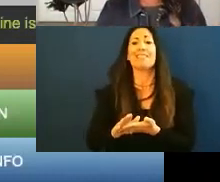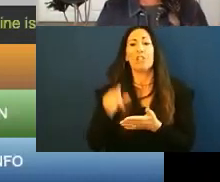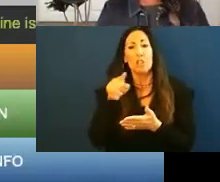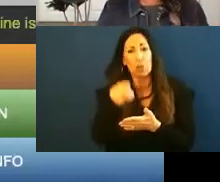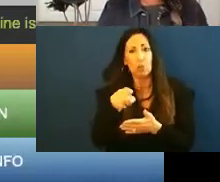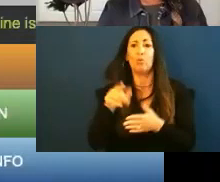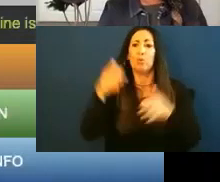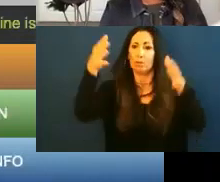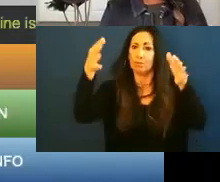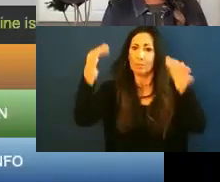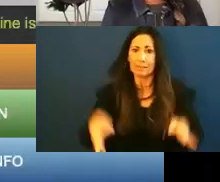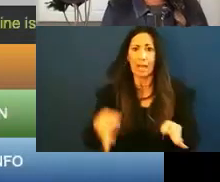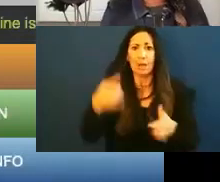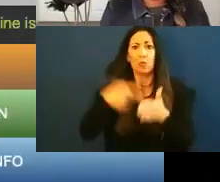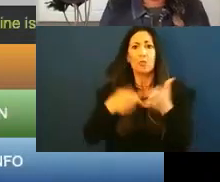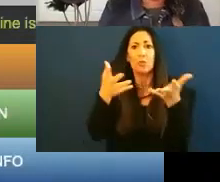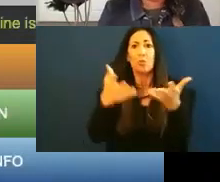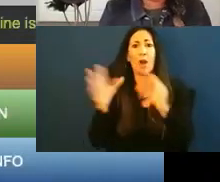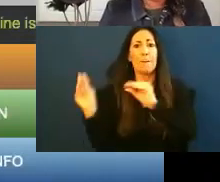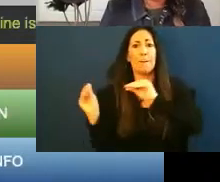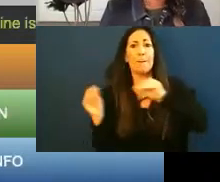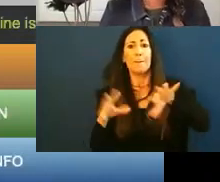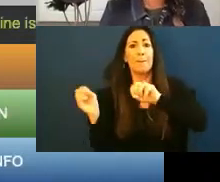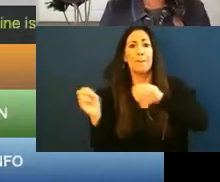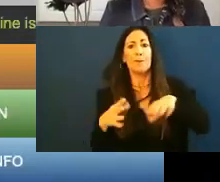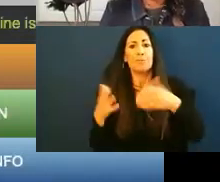to take a moment and just put in.